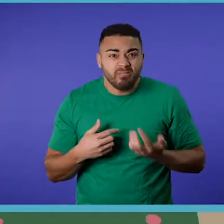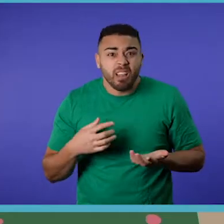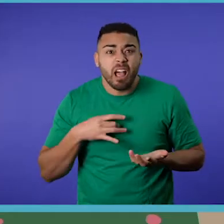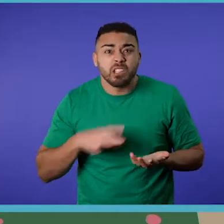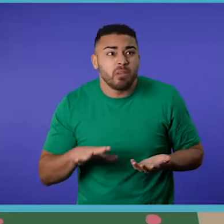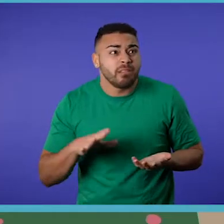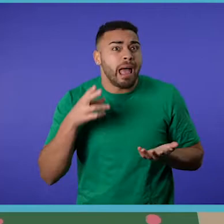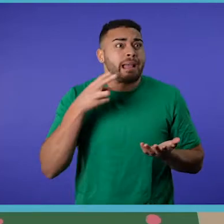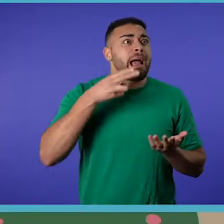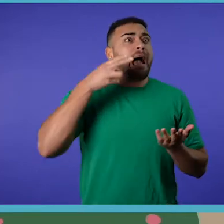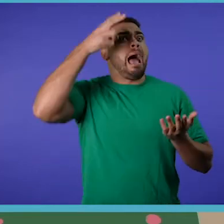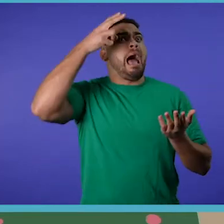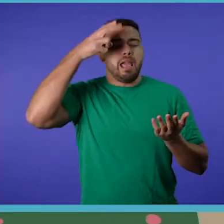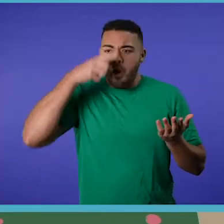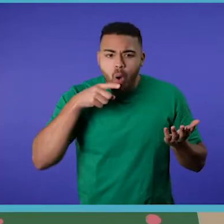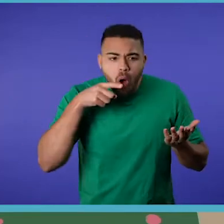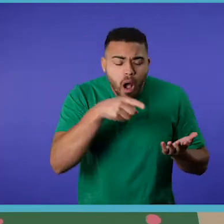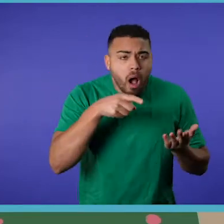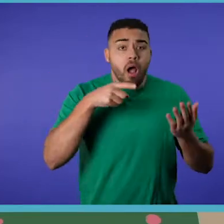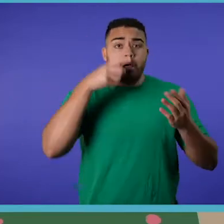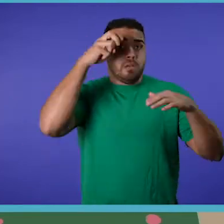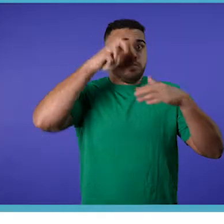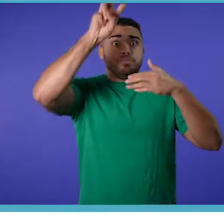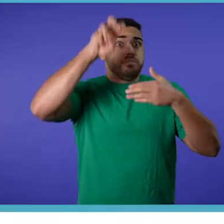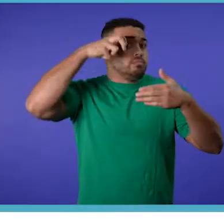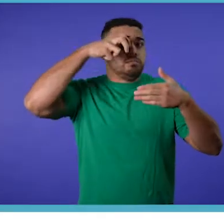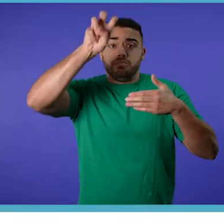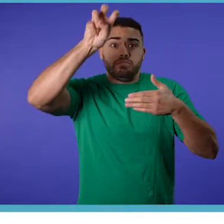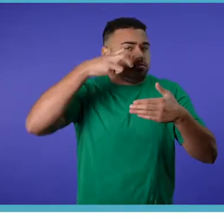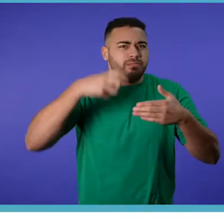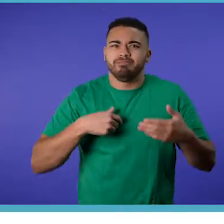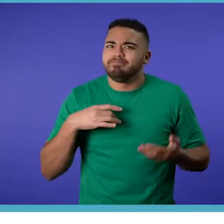me. He didn't like heights or flying trapeze.